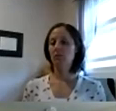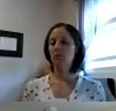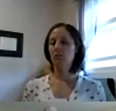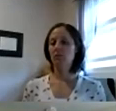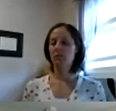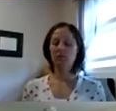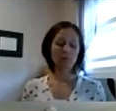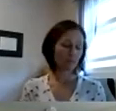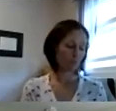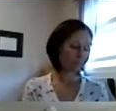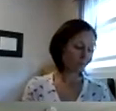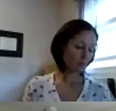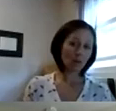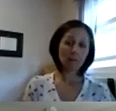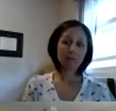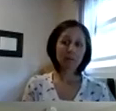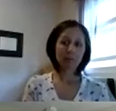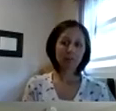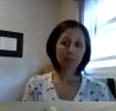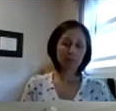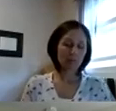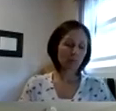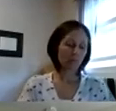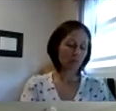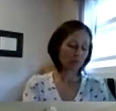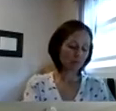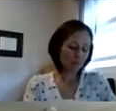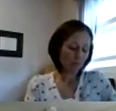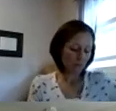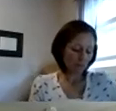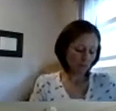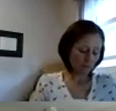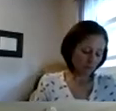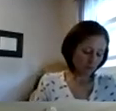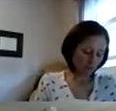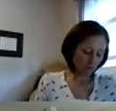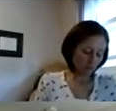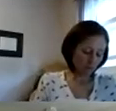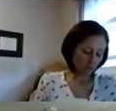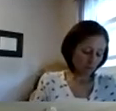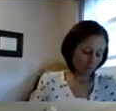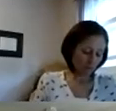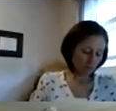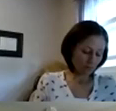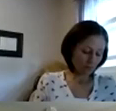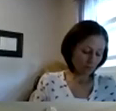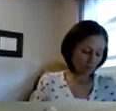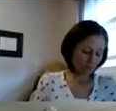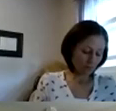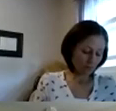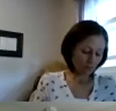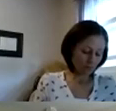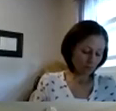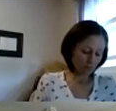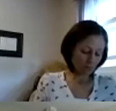support. And then the South Dakota Arts Council, again, this kind of ties back to partly the